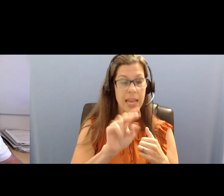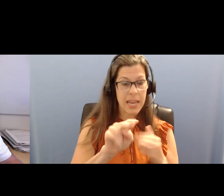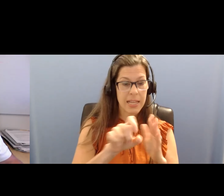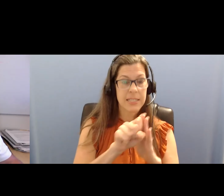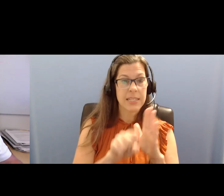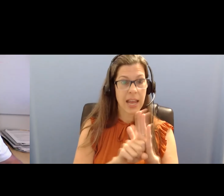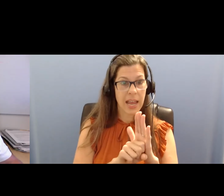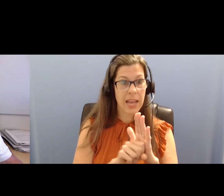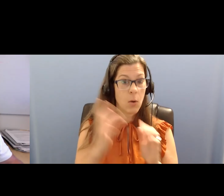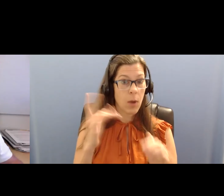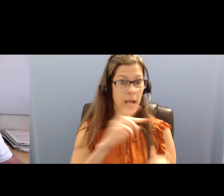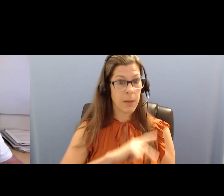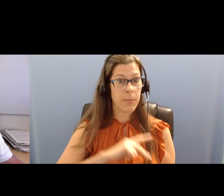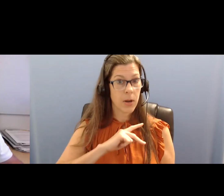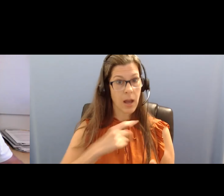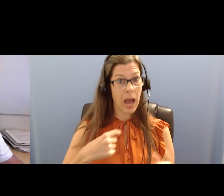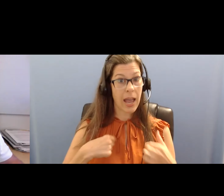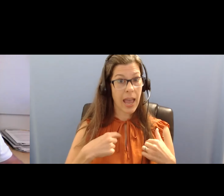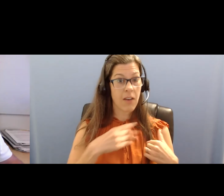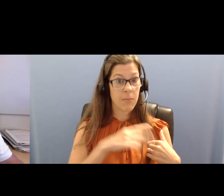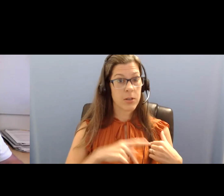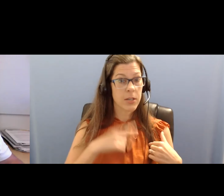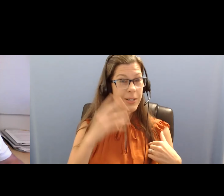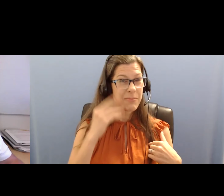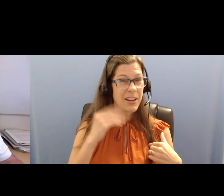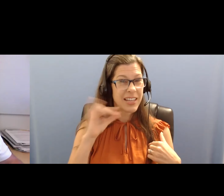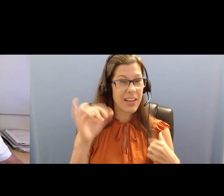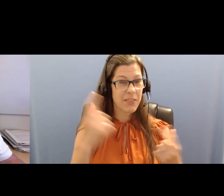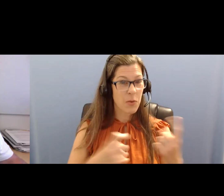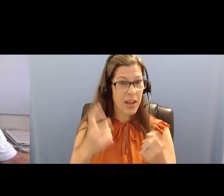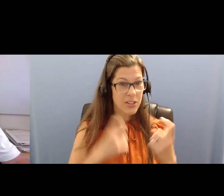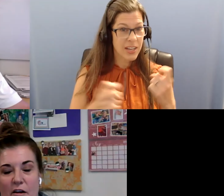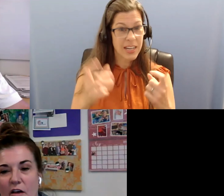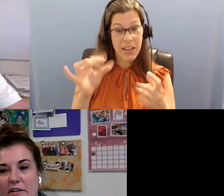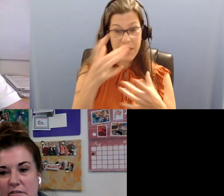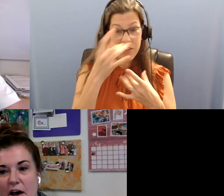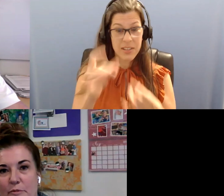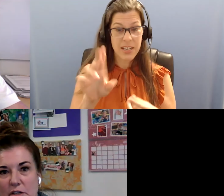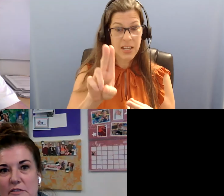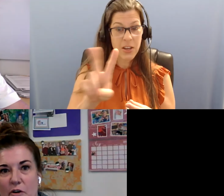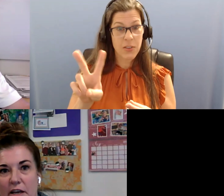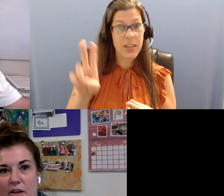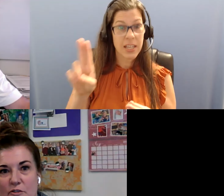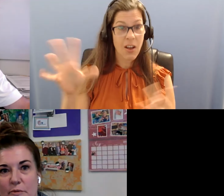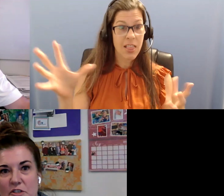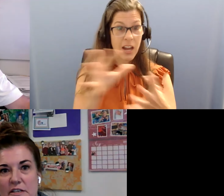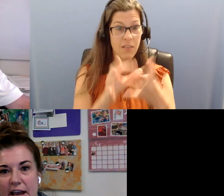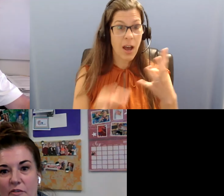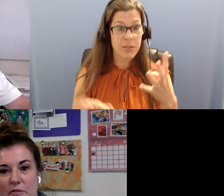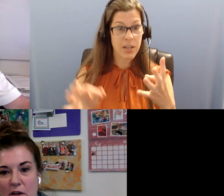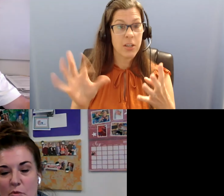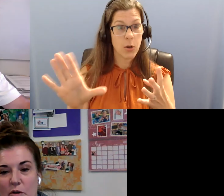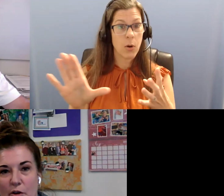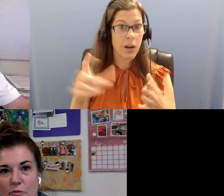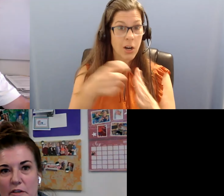personal experience with that. If anybody had any questions, if you're interested in UVU, there are lots of options for getting your tuition